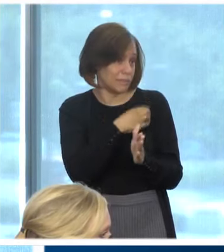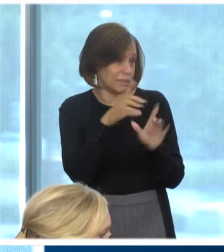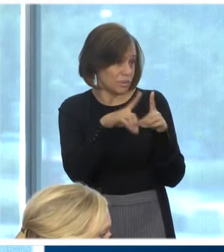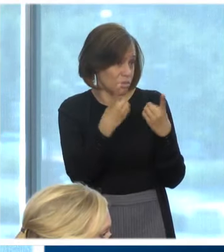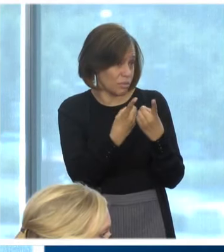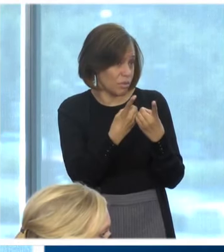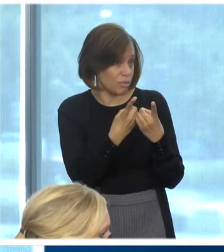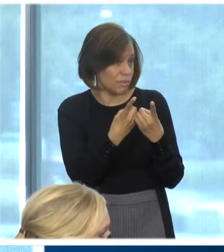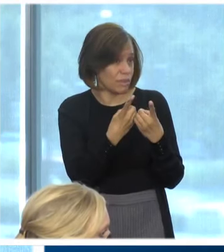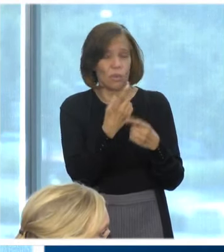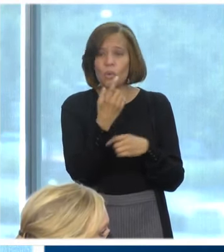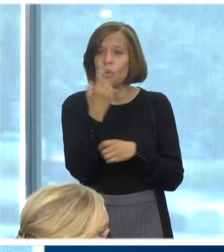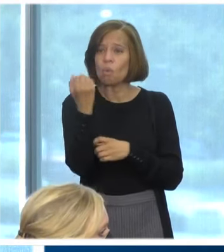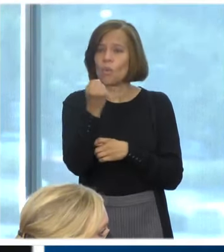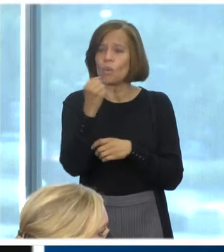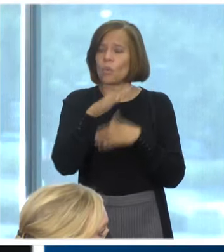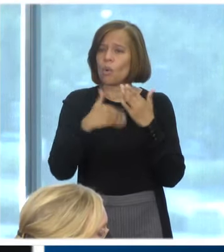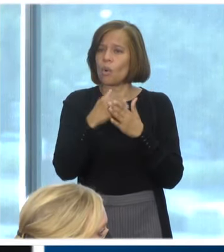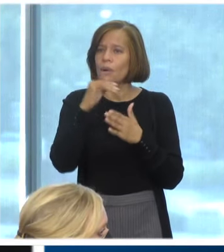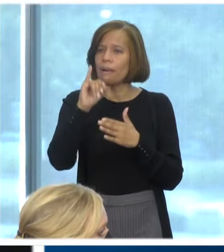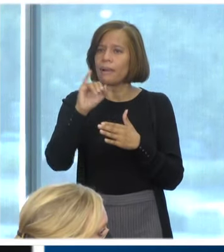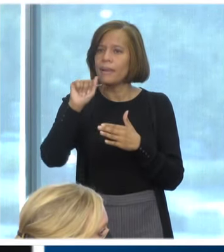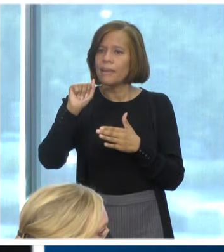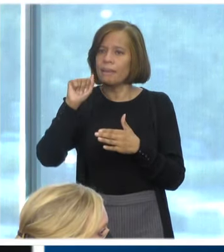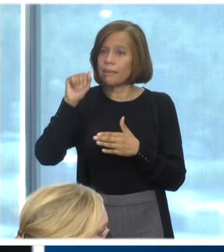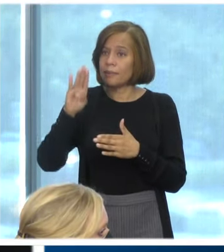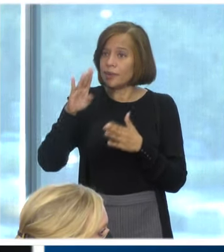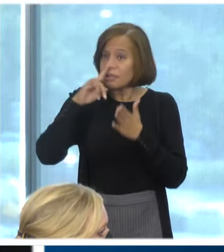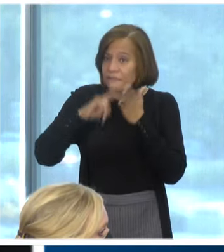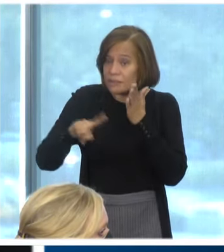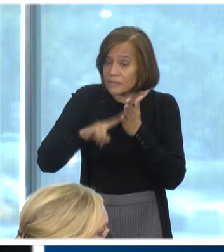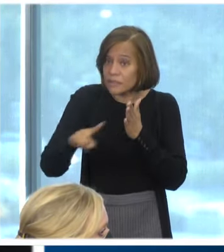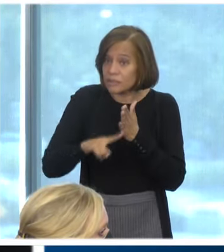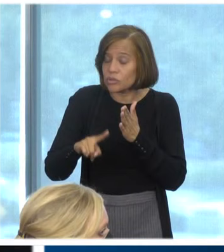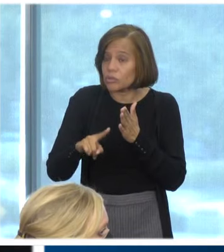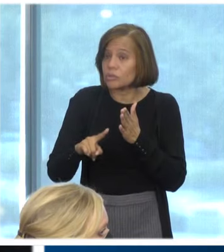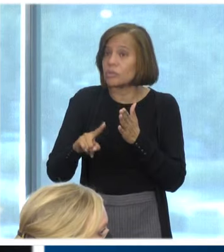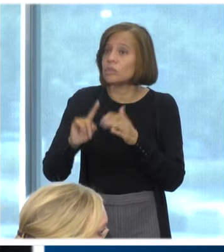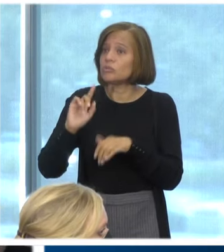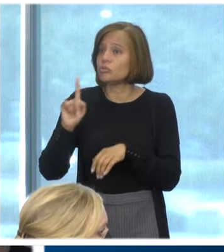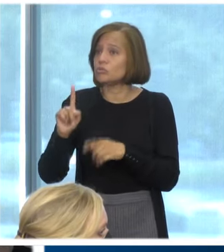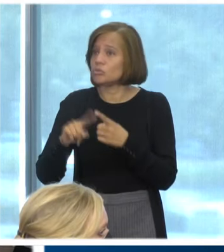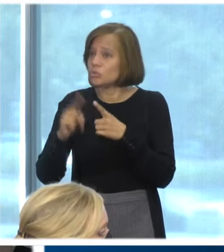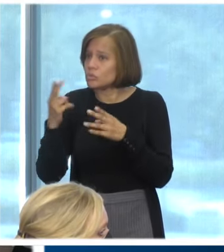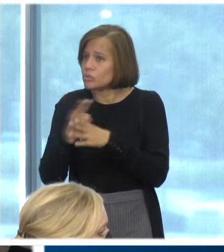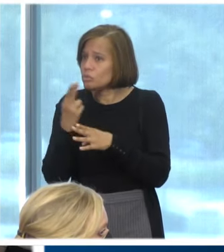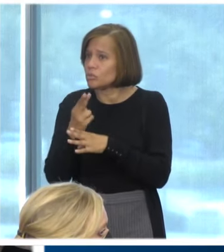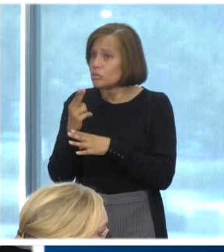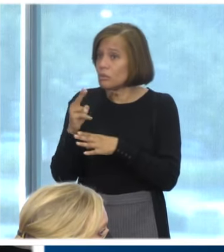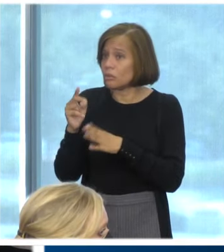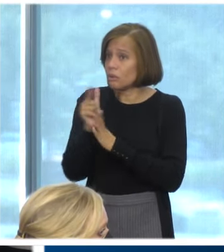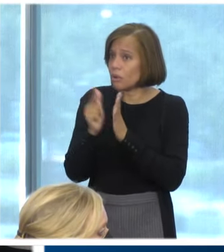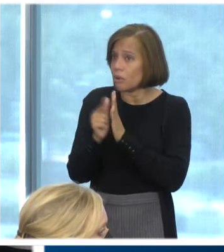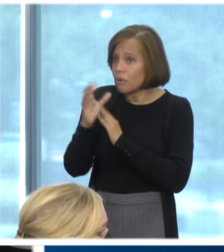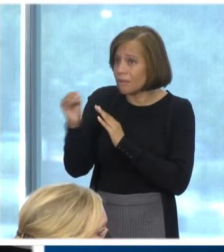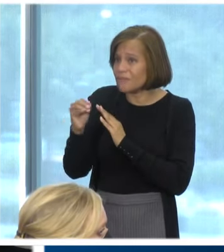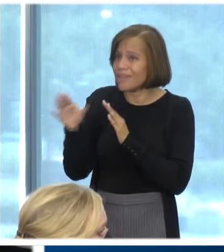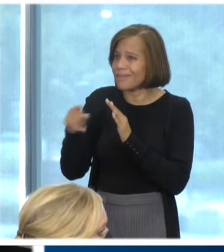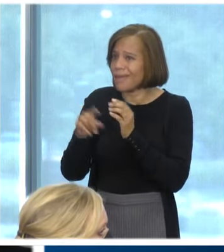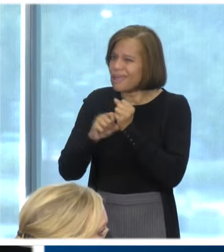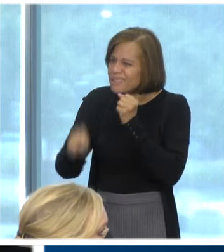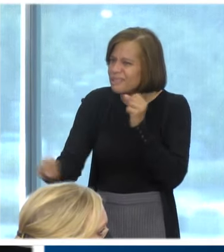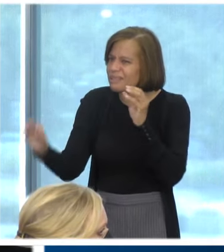halt all IAB investigations while that timeline was ongoing to employ the law firm, delaying that. And